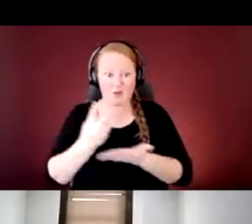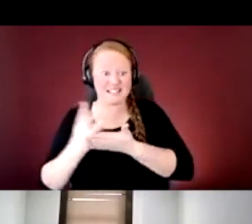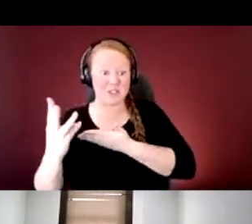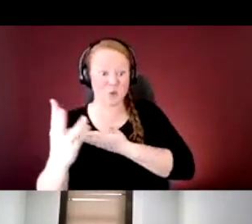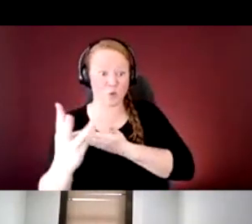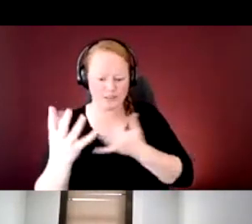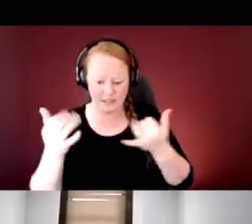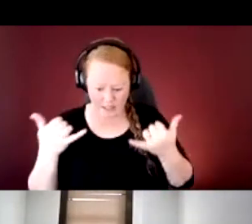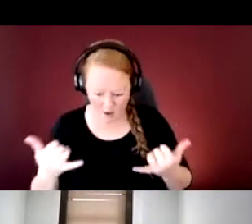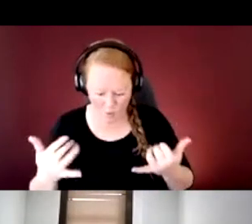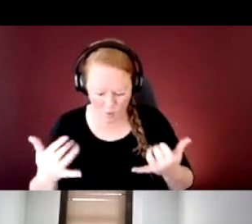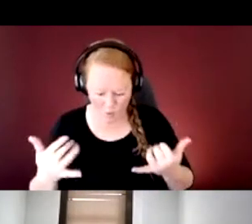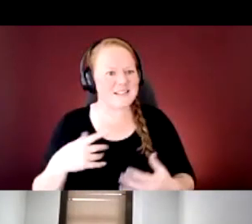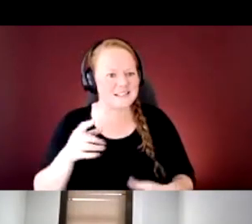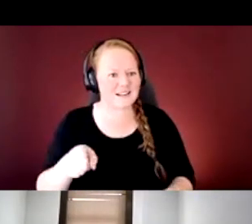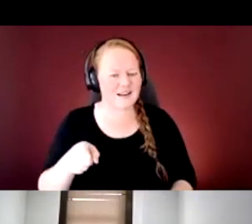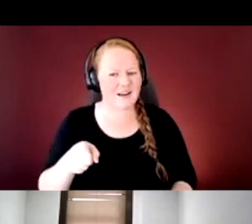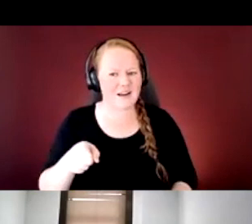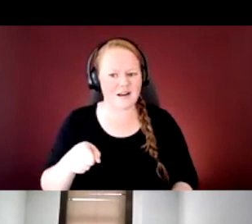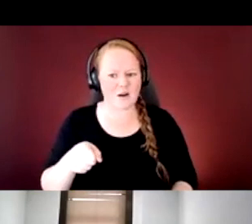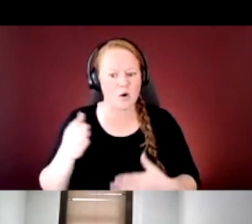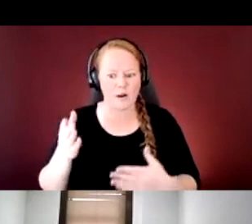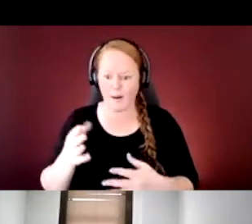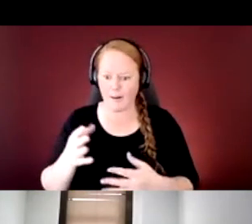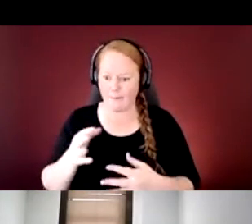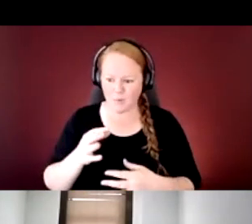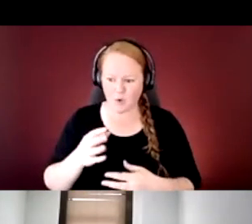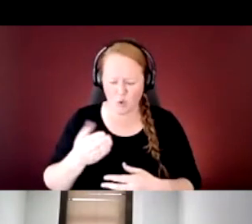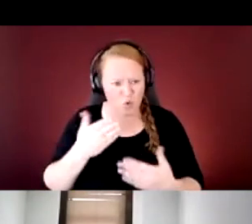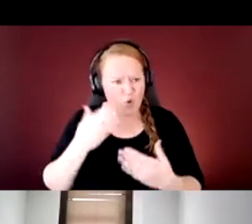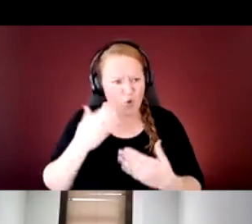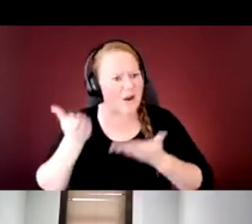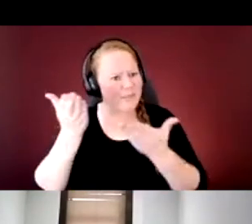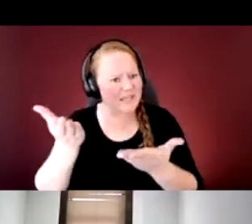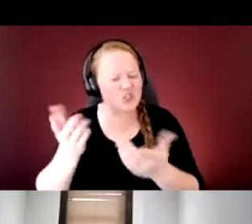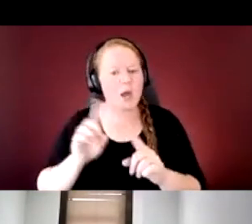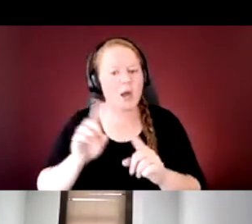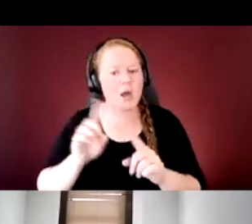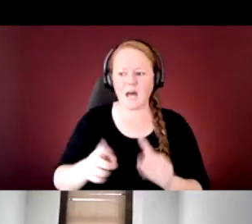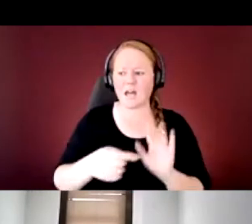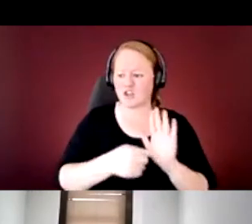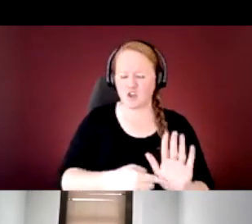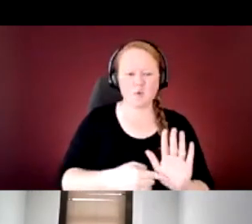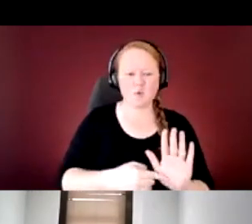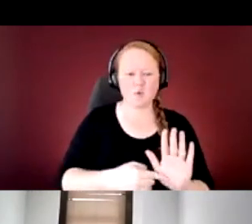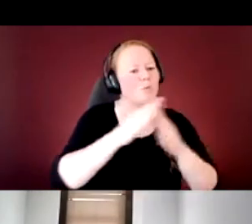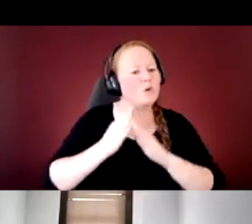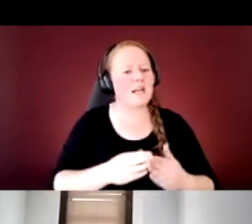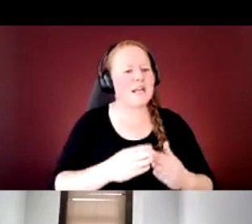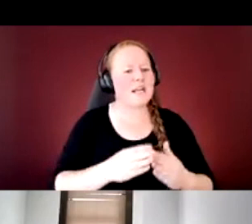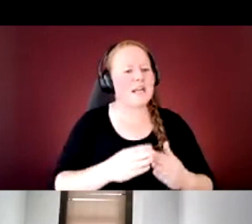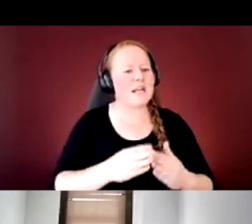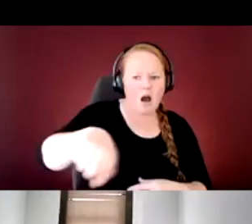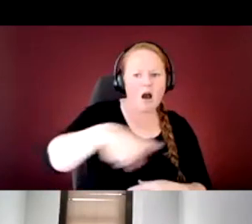spending recommendations, but also an exemplar of transparent, community-informed reasoning. The document not